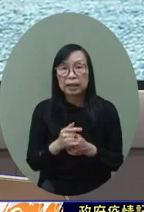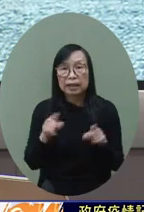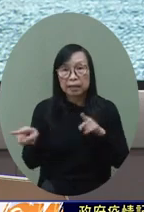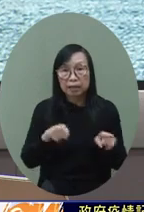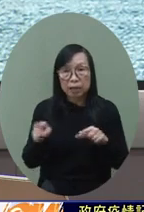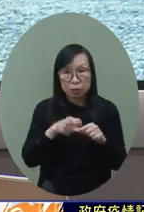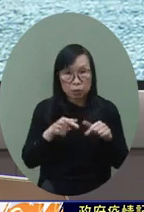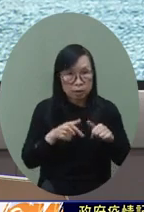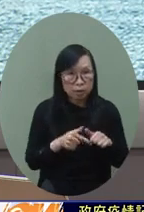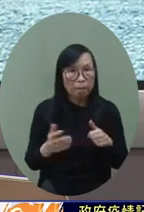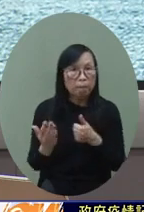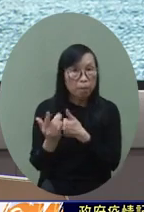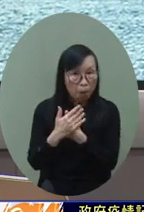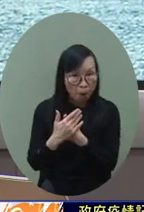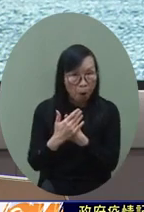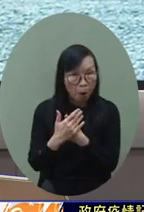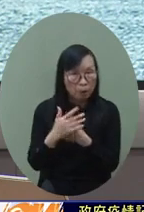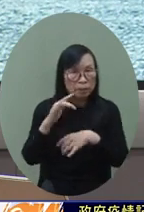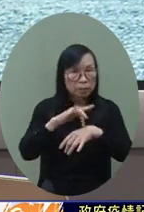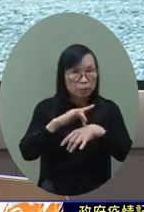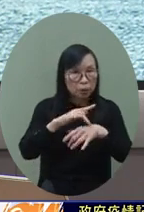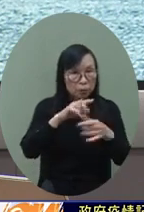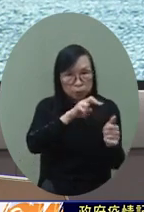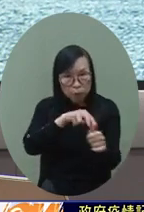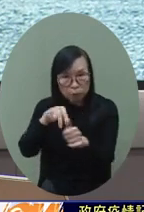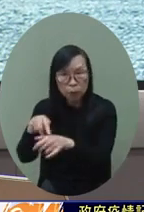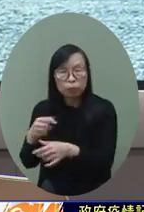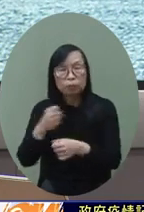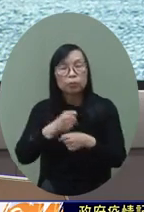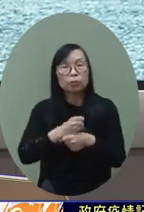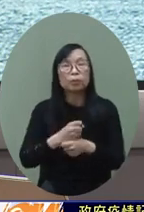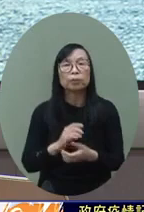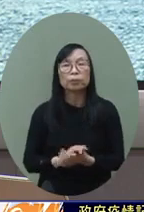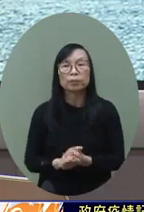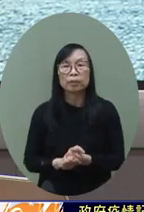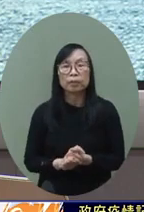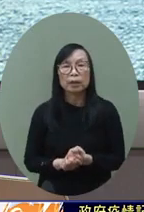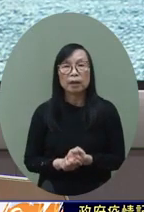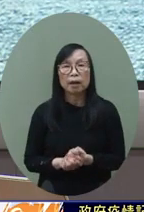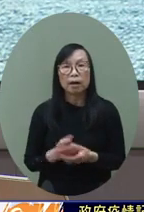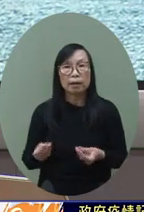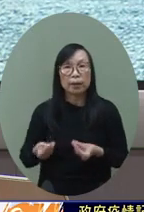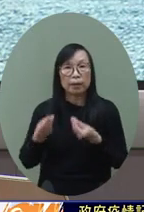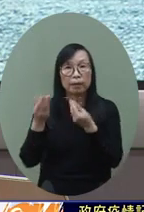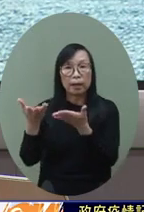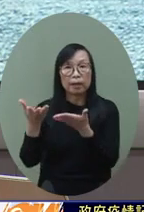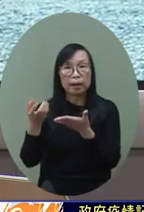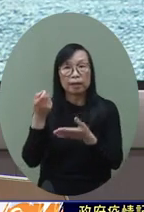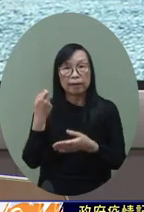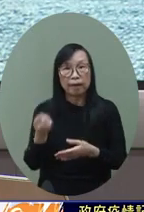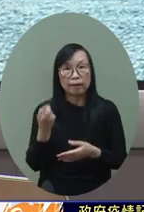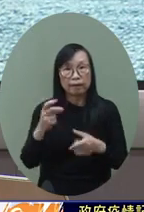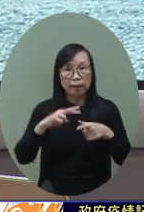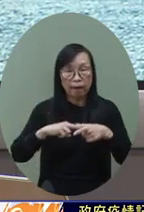work of the confirmed case.We will give them briefing and then we will provide on-the-job